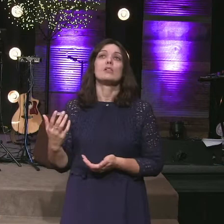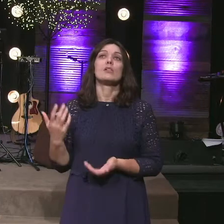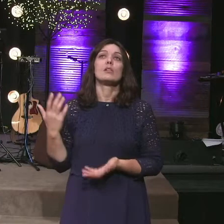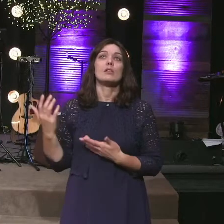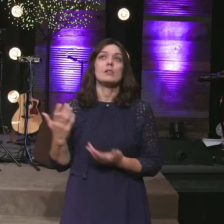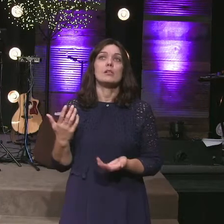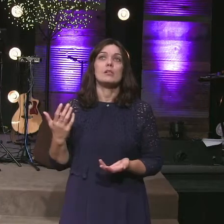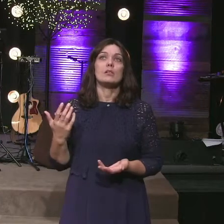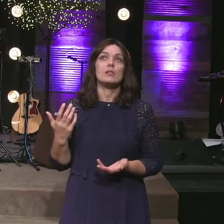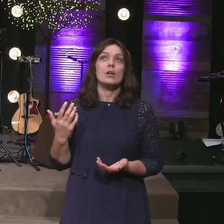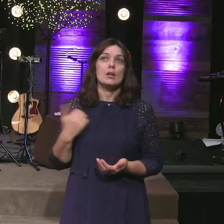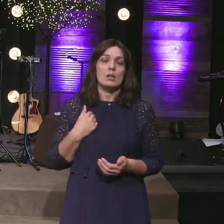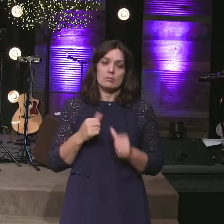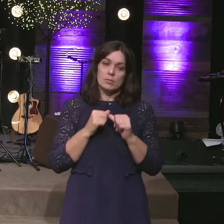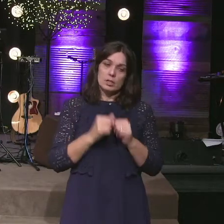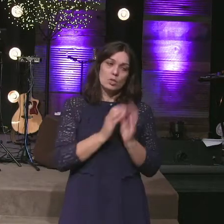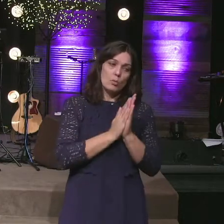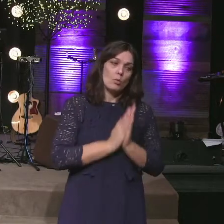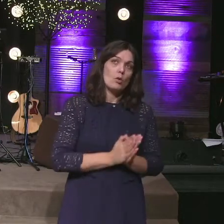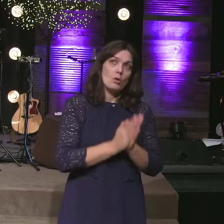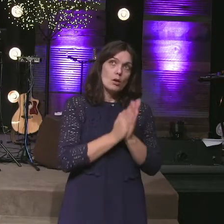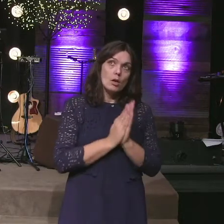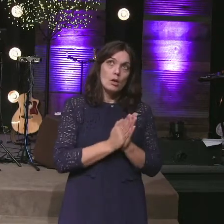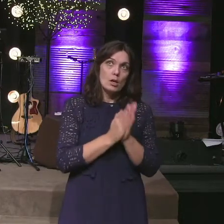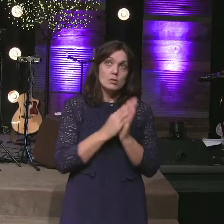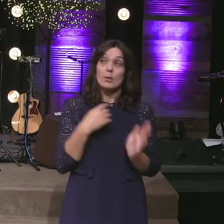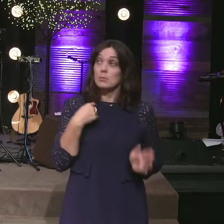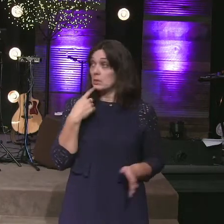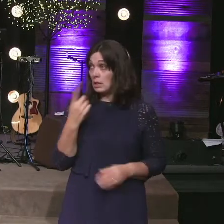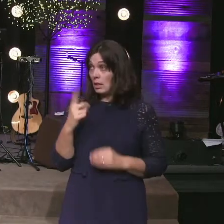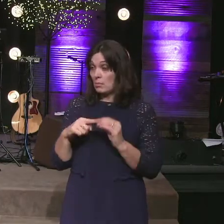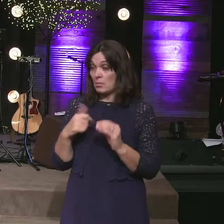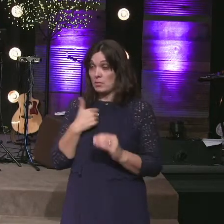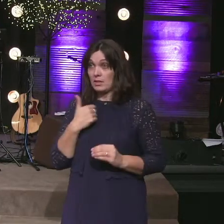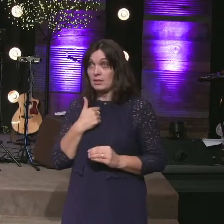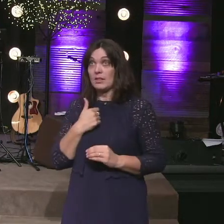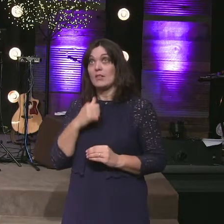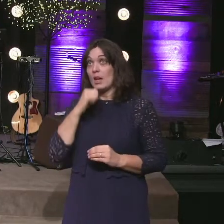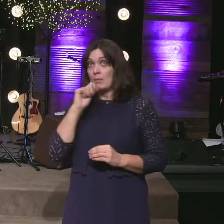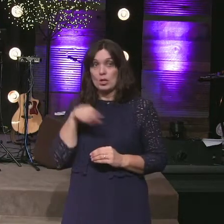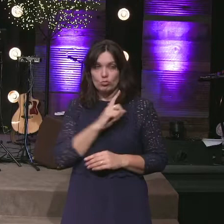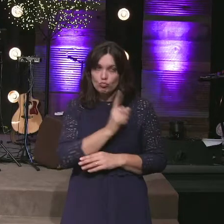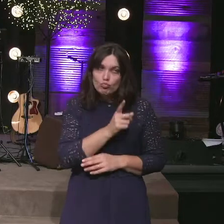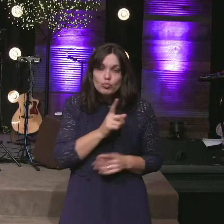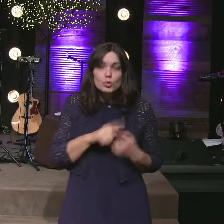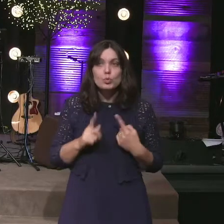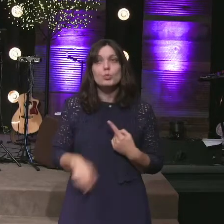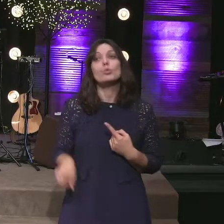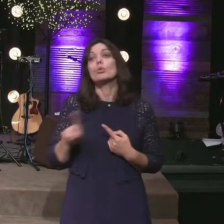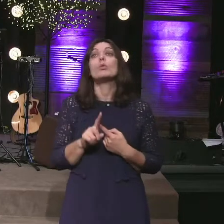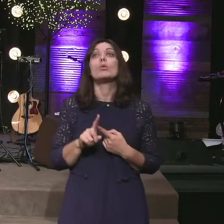as I'm continuing to pray, I'm just telling to myself, so you know, I'm not just poking my finger at you. I'm like, God, use